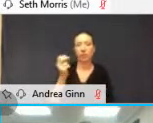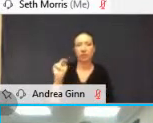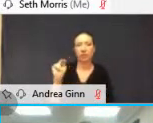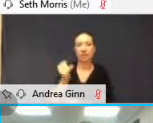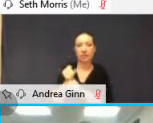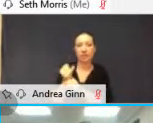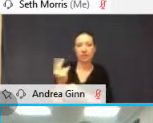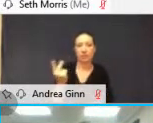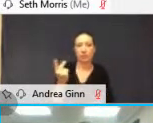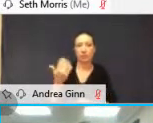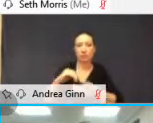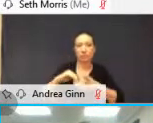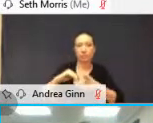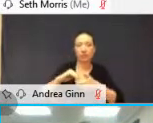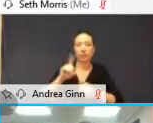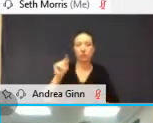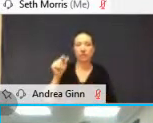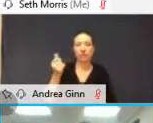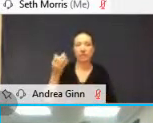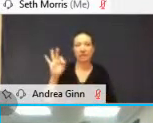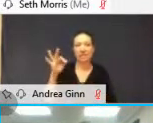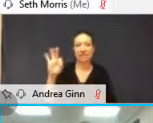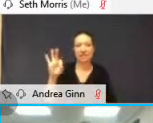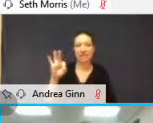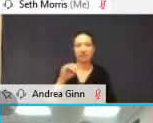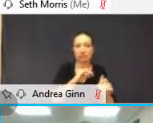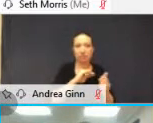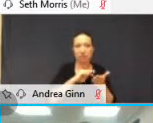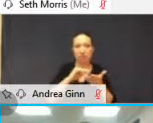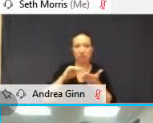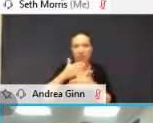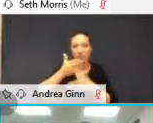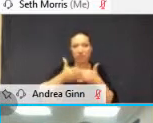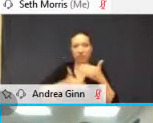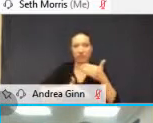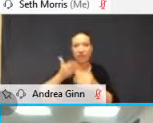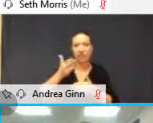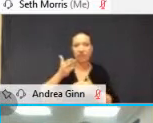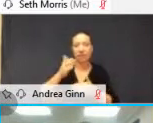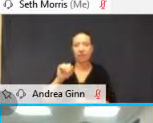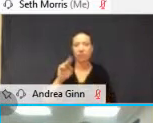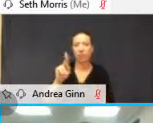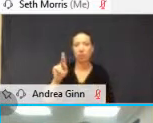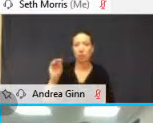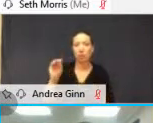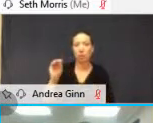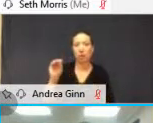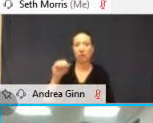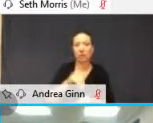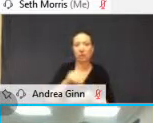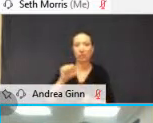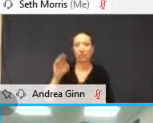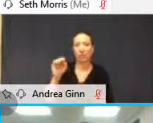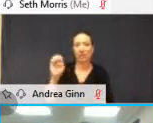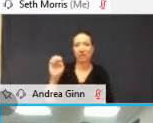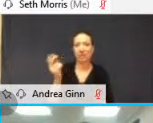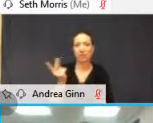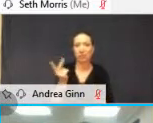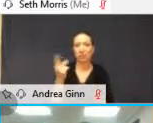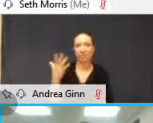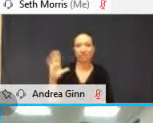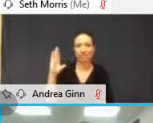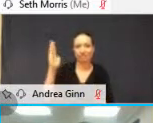and Ebuko and Dr. Scrace reported out to you all at that time. That first phase was to basically do an assessment of the